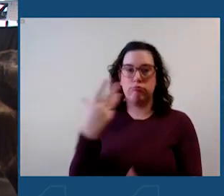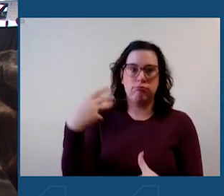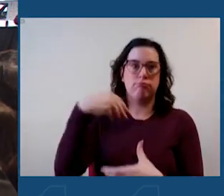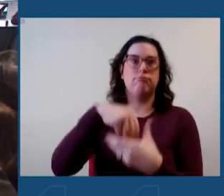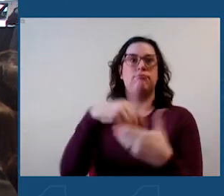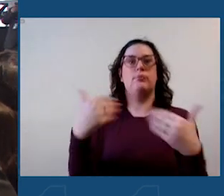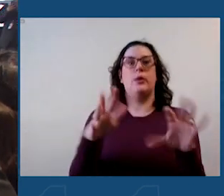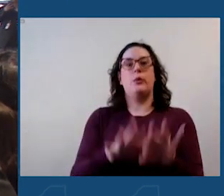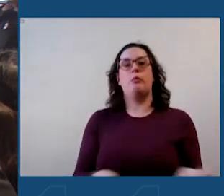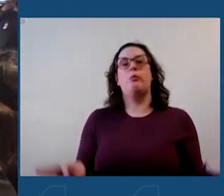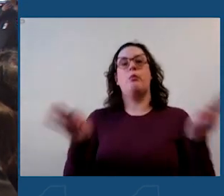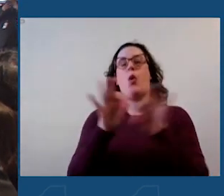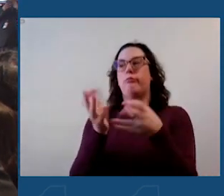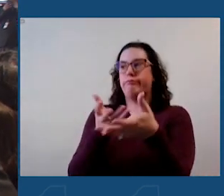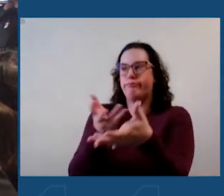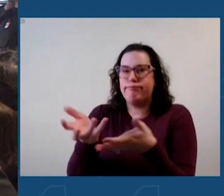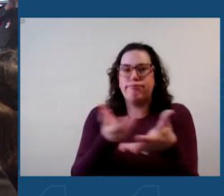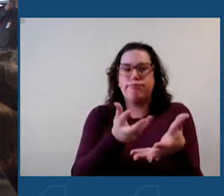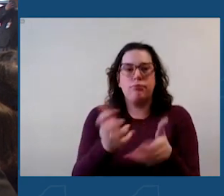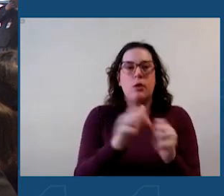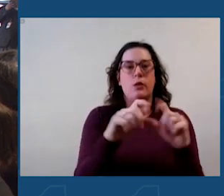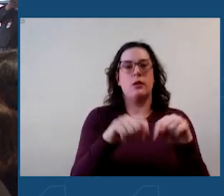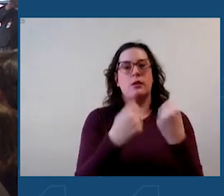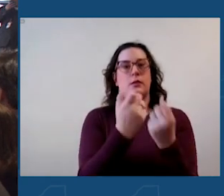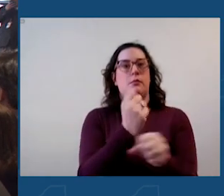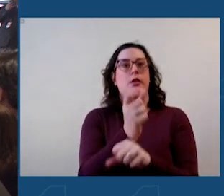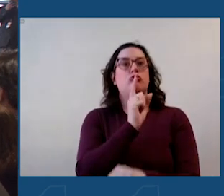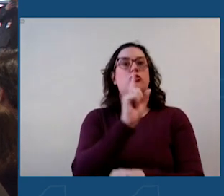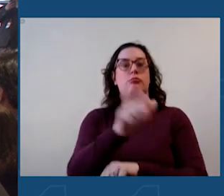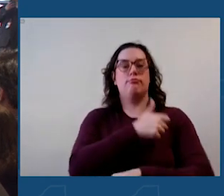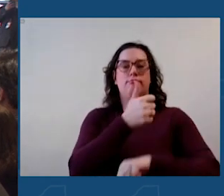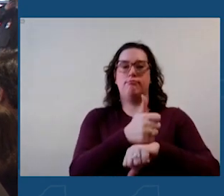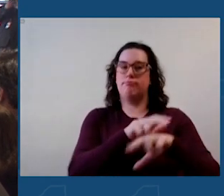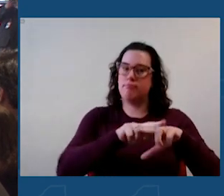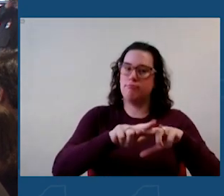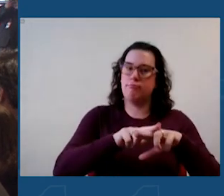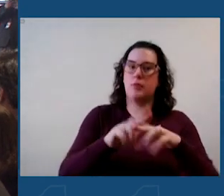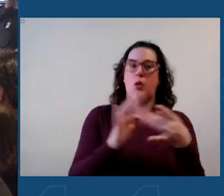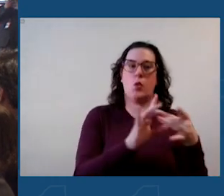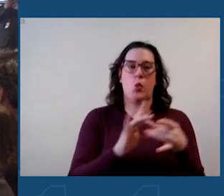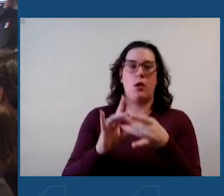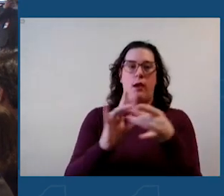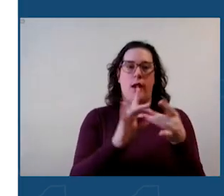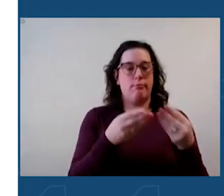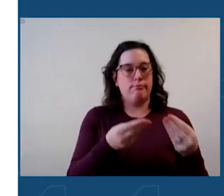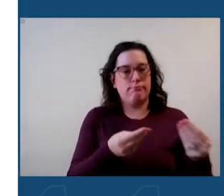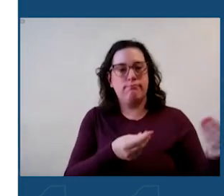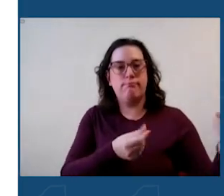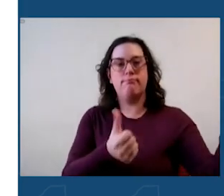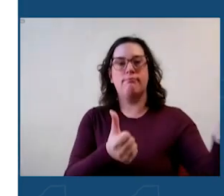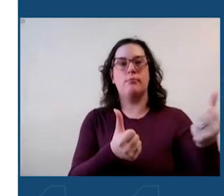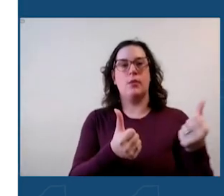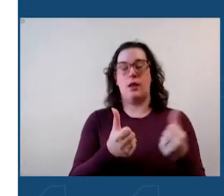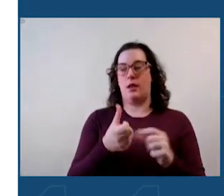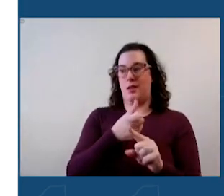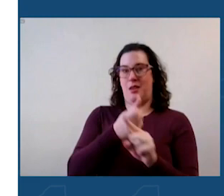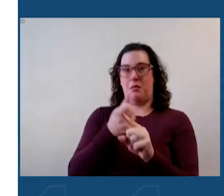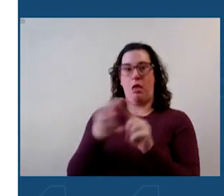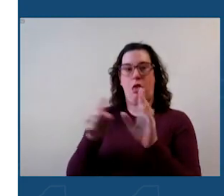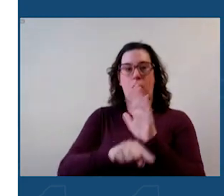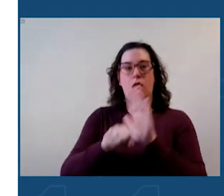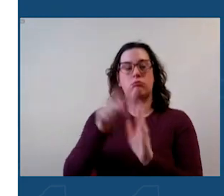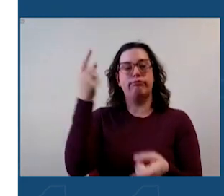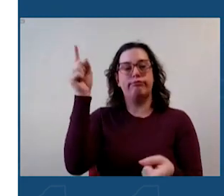in working with the team to make sure we did a decent job of coordinating and minimizing impacts and working closely